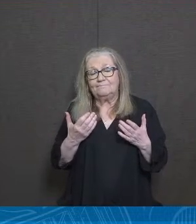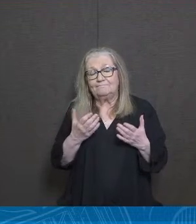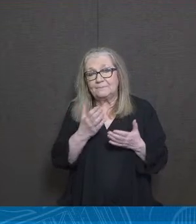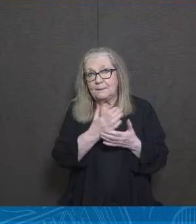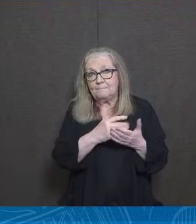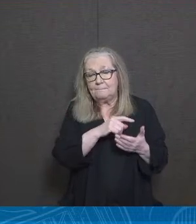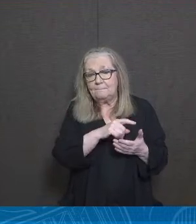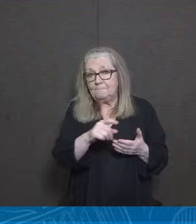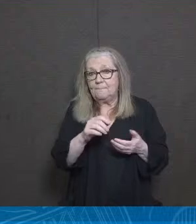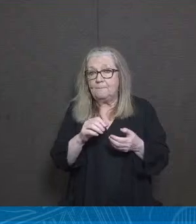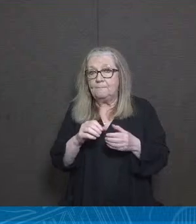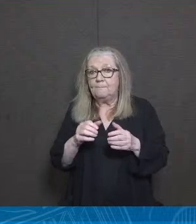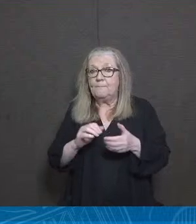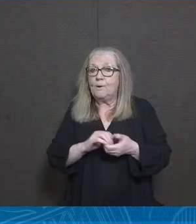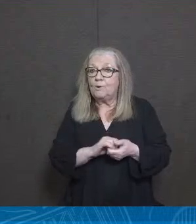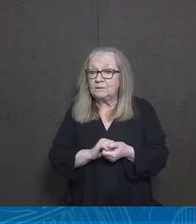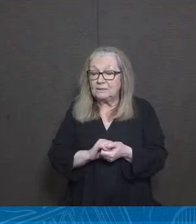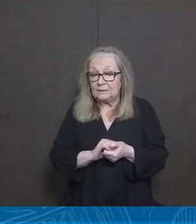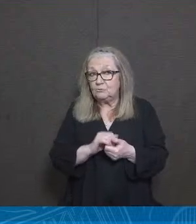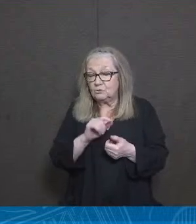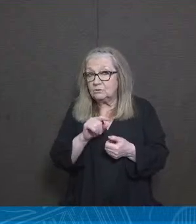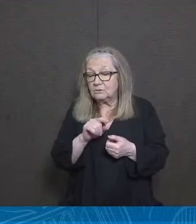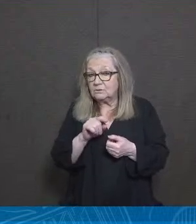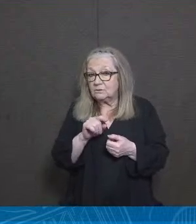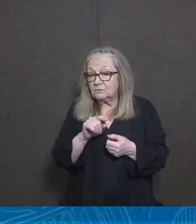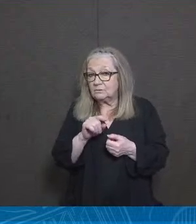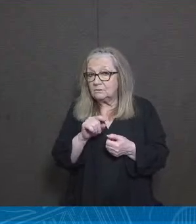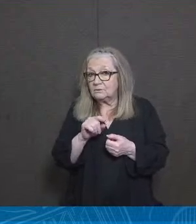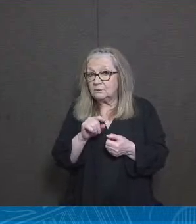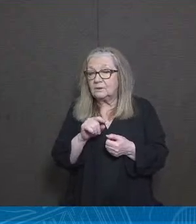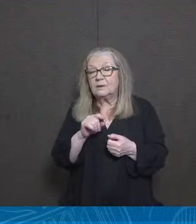Organization is planning to provide